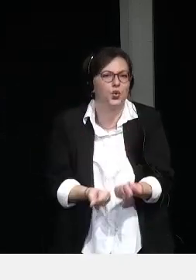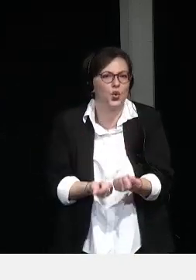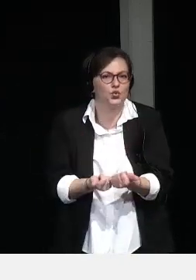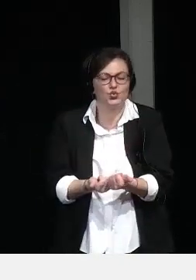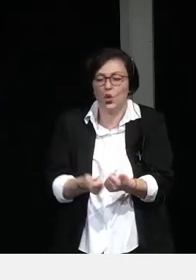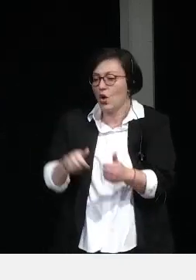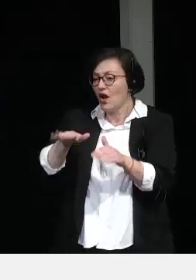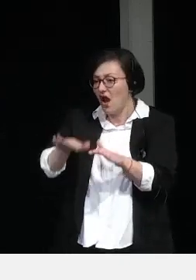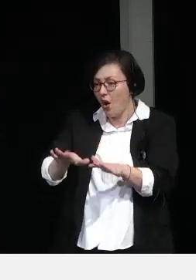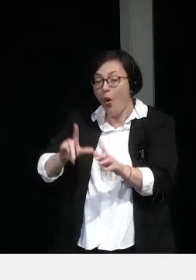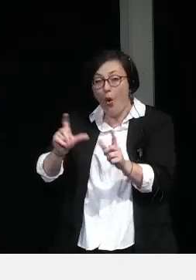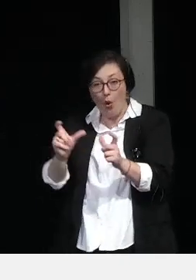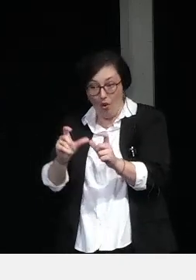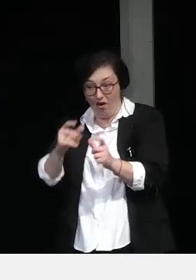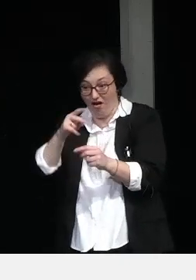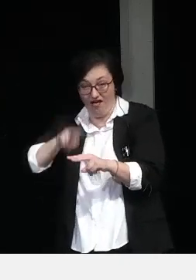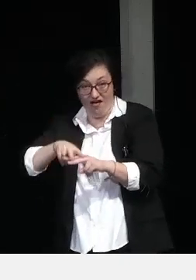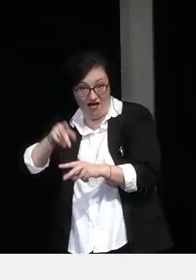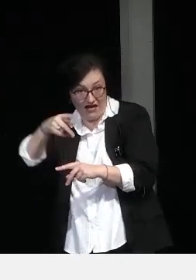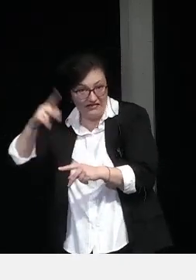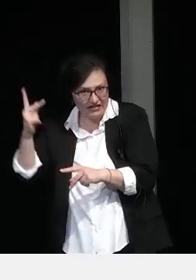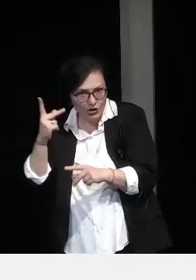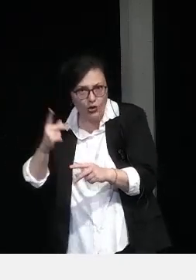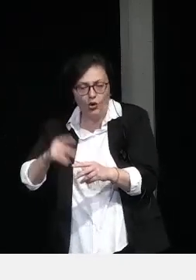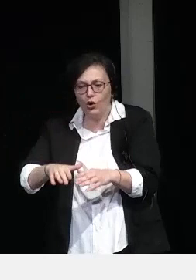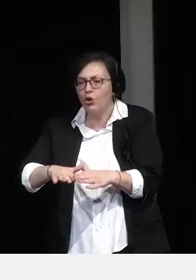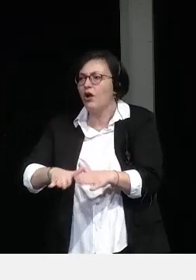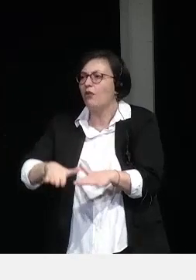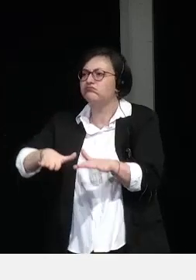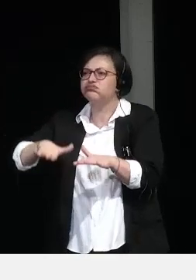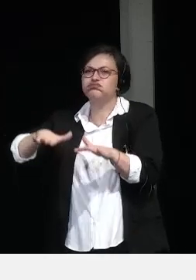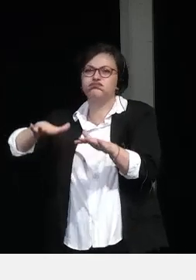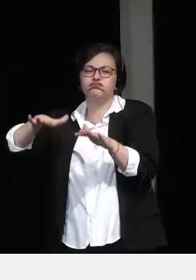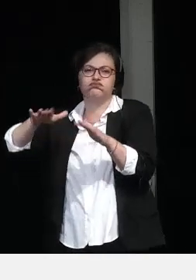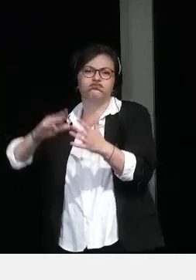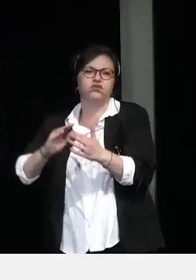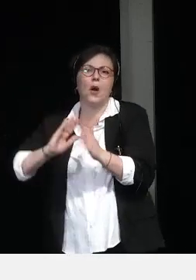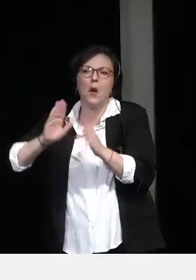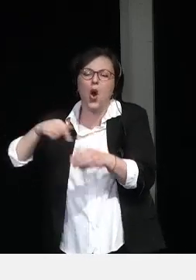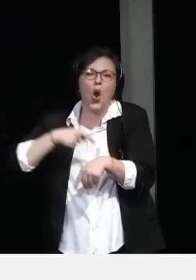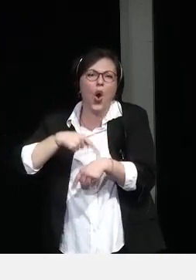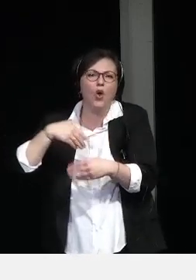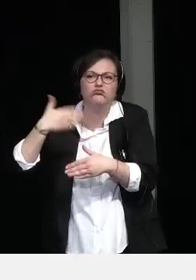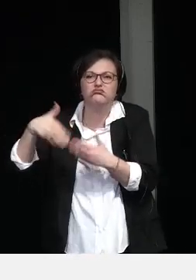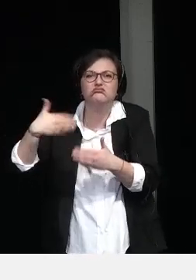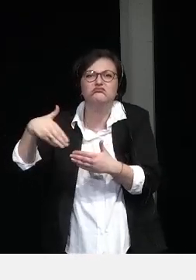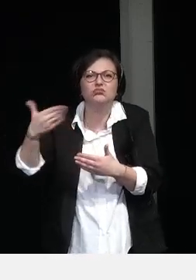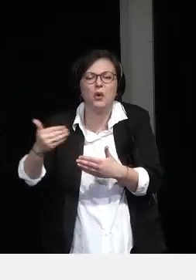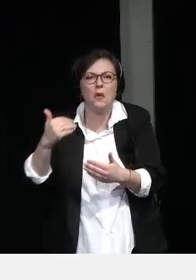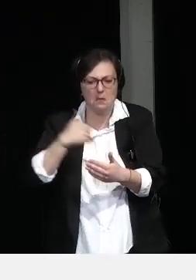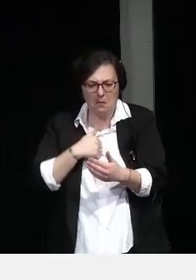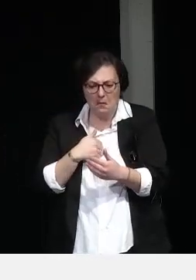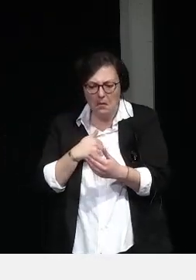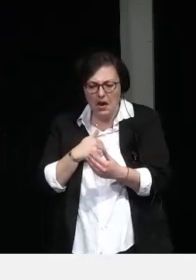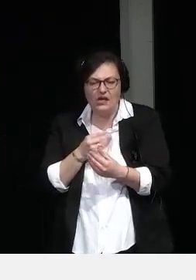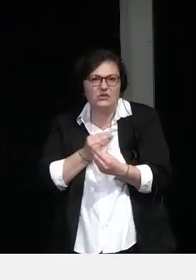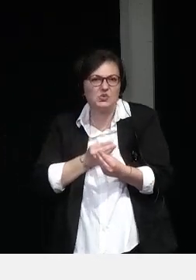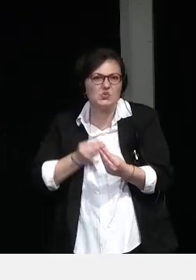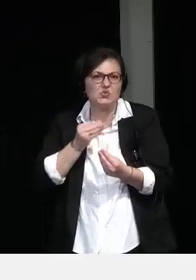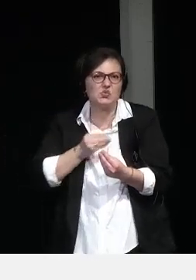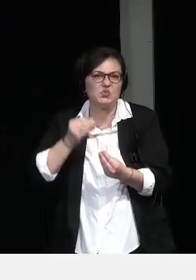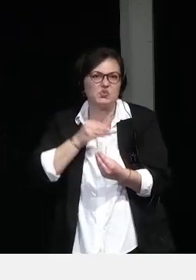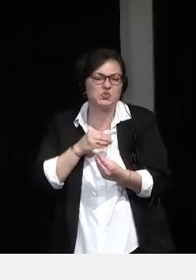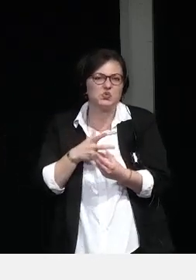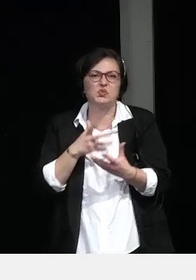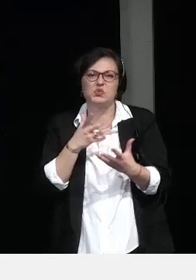pain. And so maybe this could be a tool, maybe, even if it's so sad what